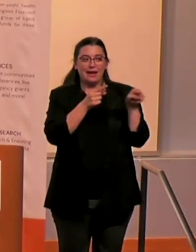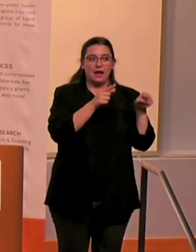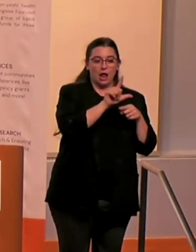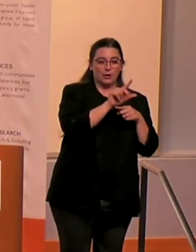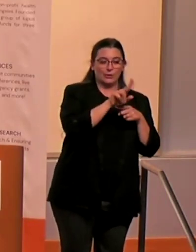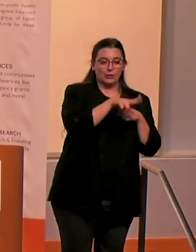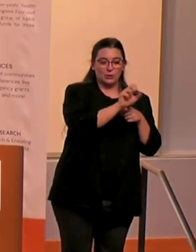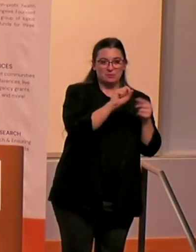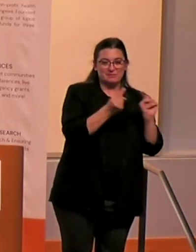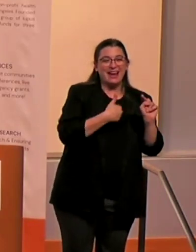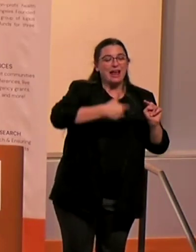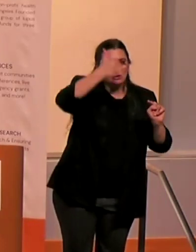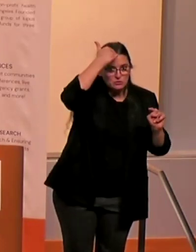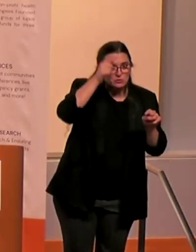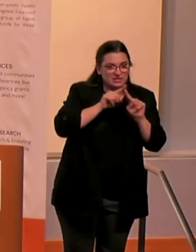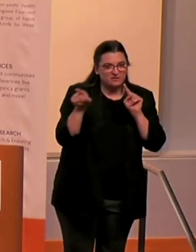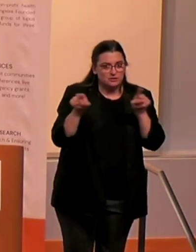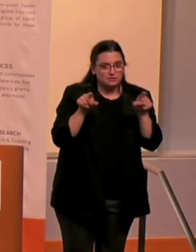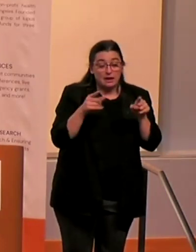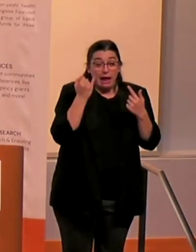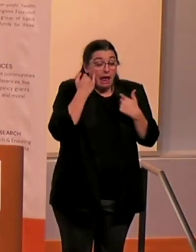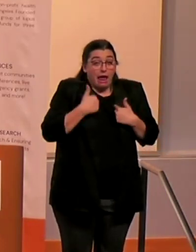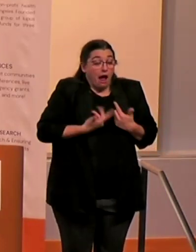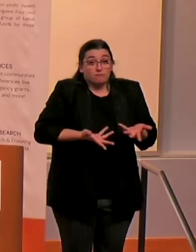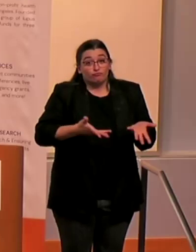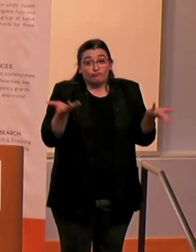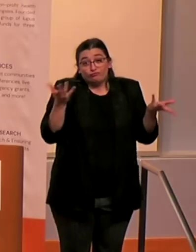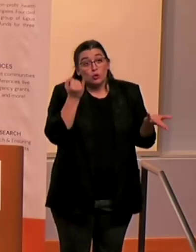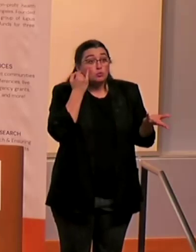me." So we need to listen to ourselves. We know.